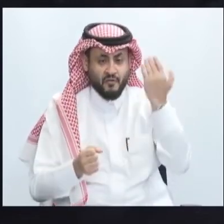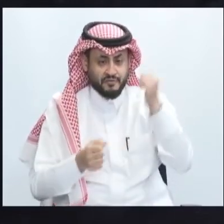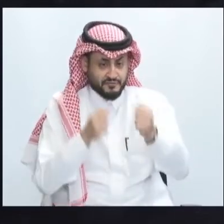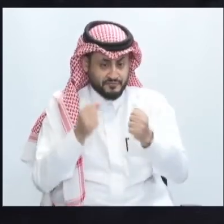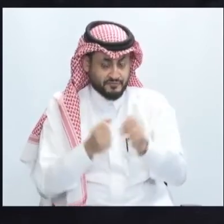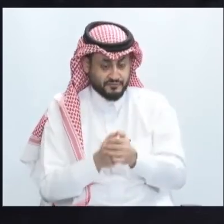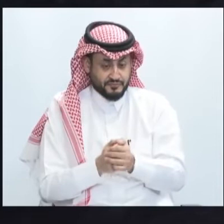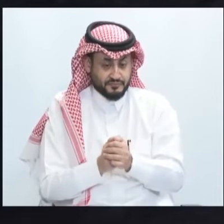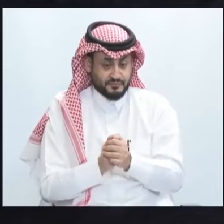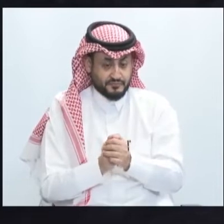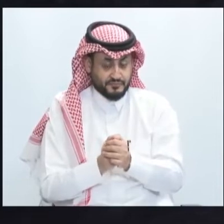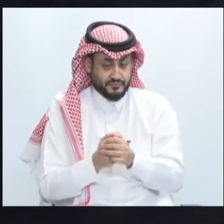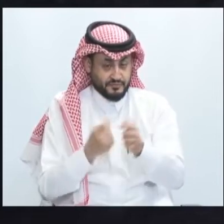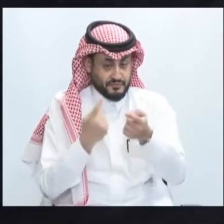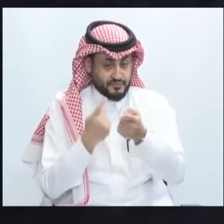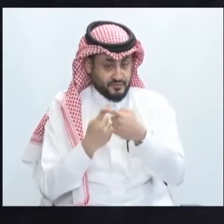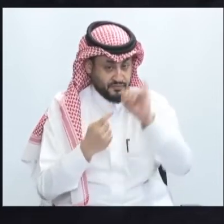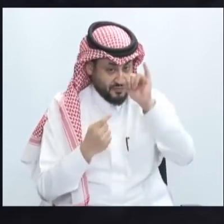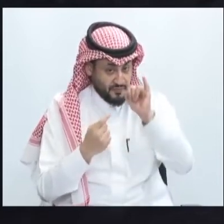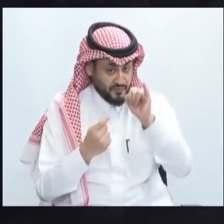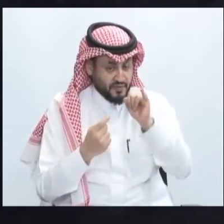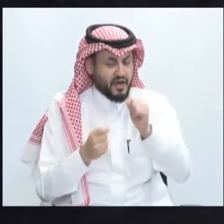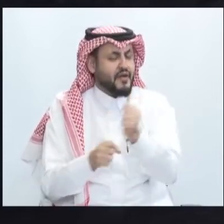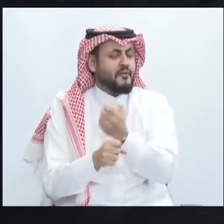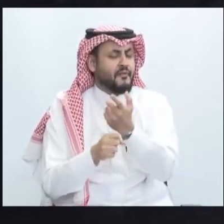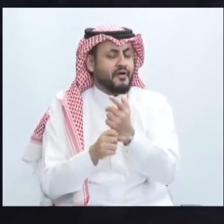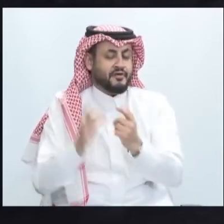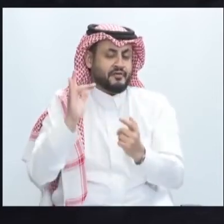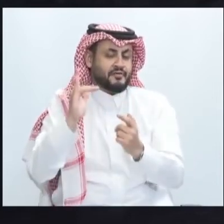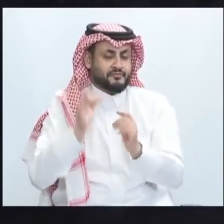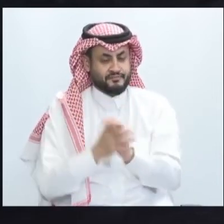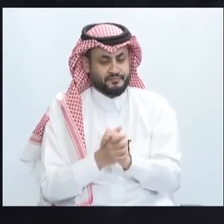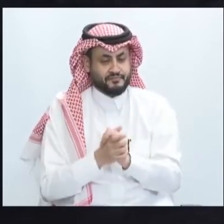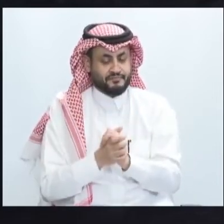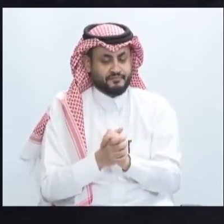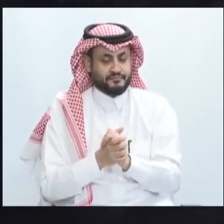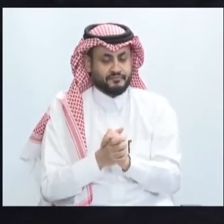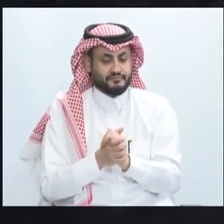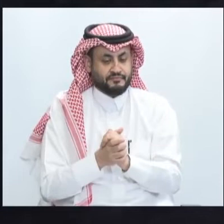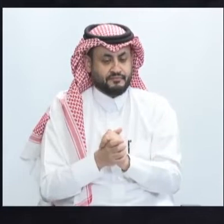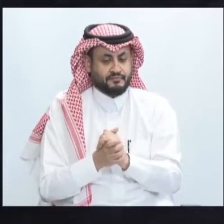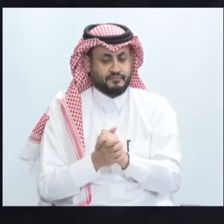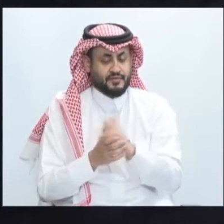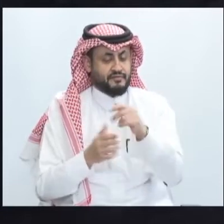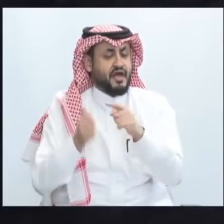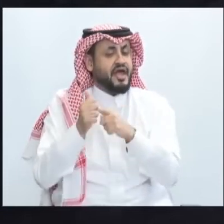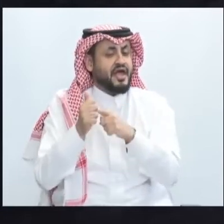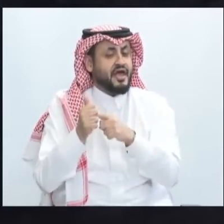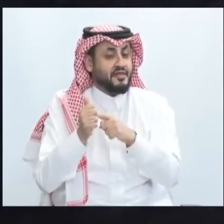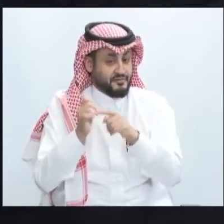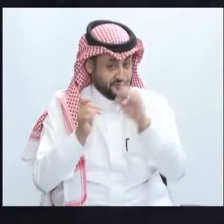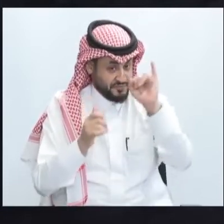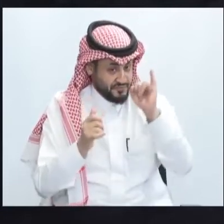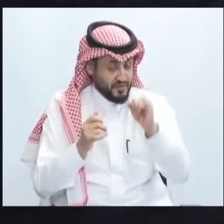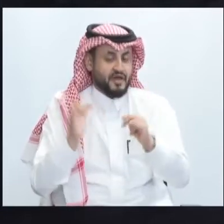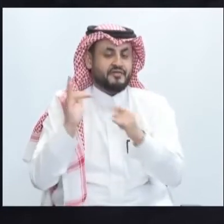If it's short letters, you will sit down on the chair. Okay, like what? If I say A,